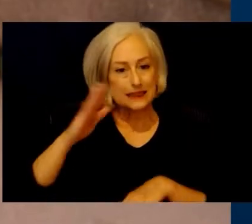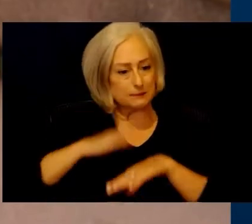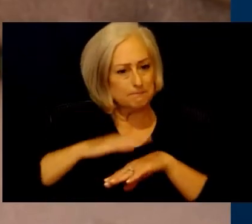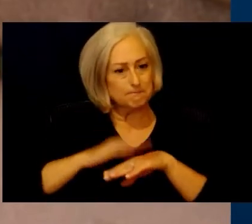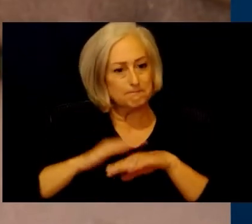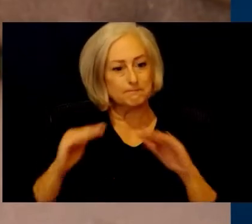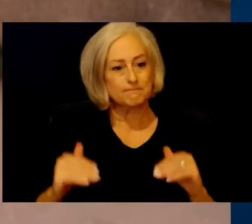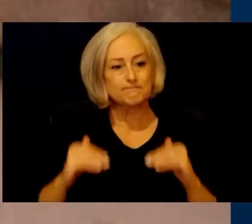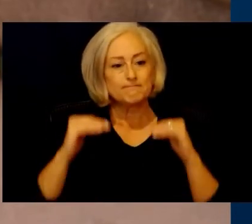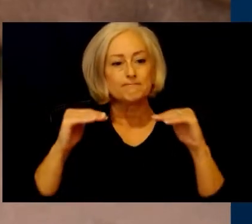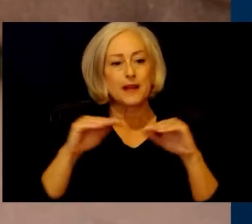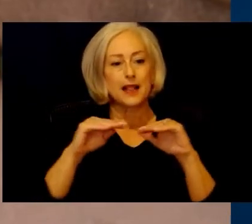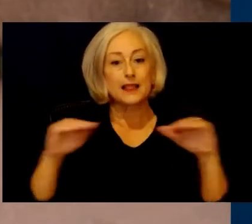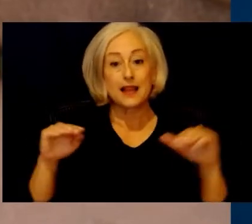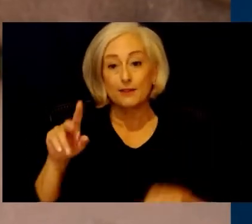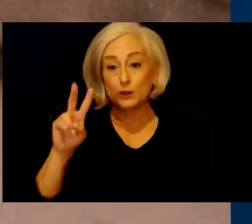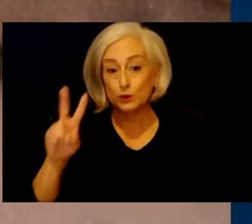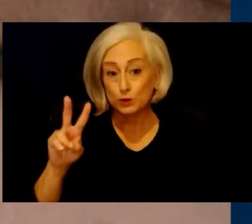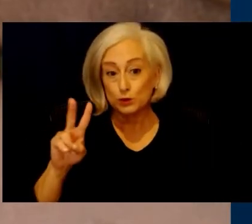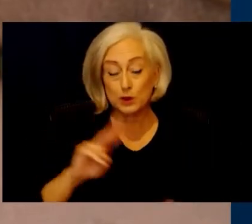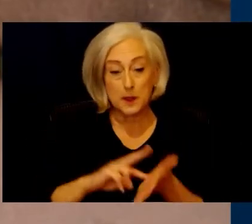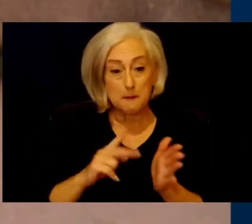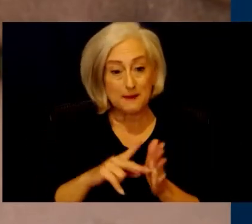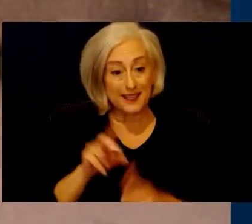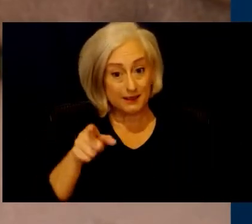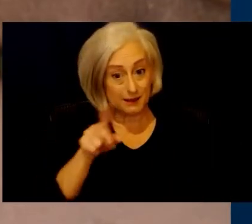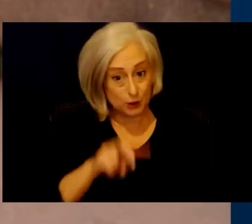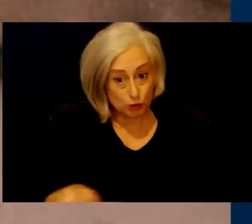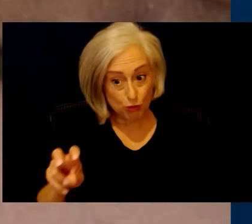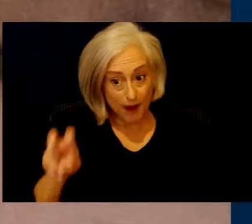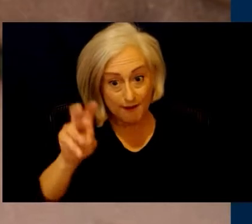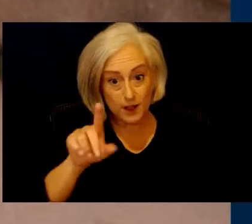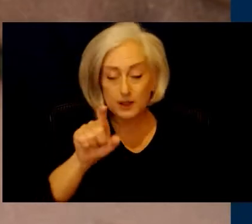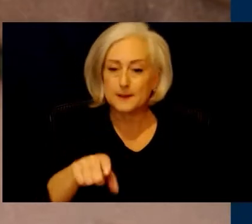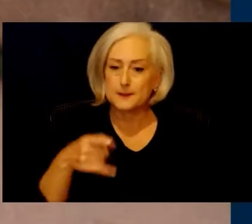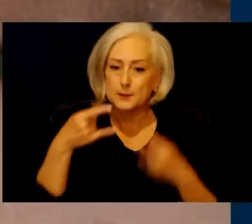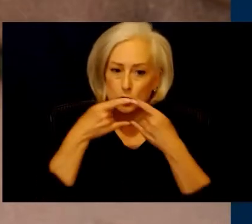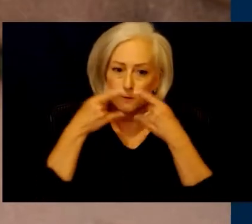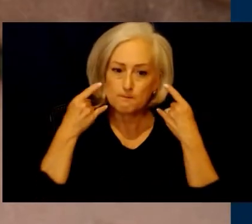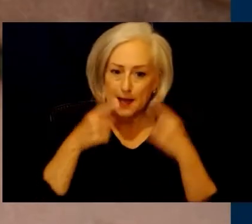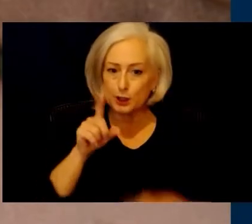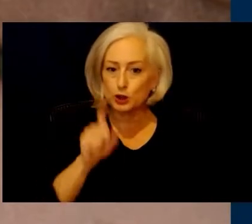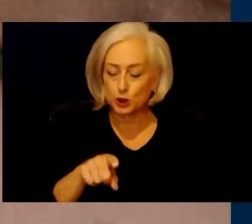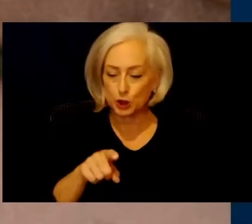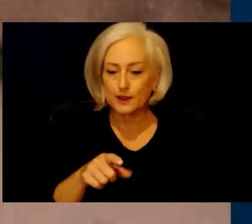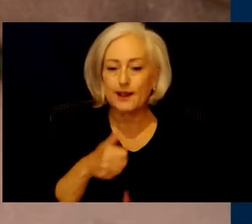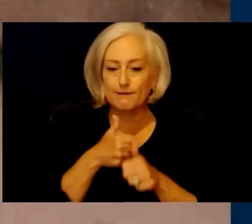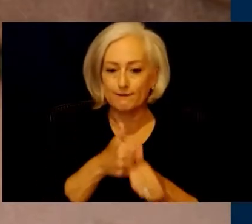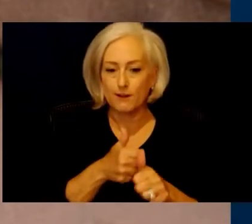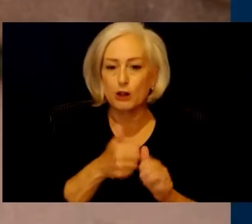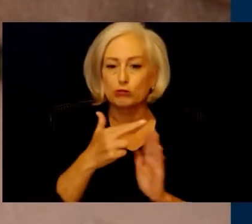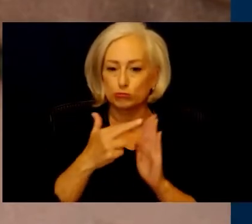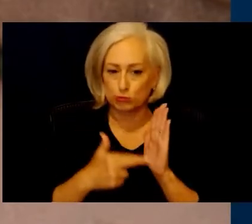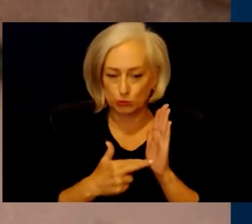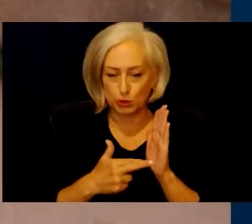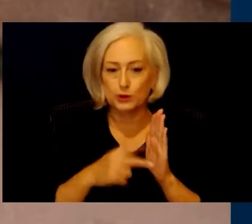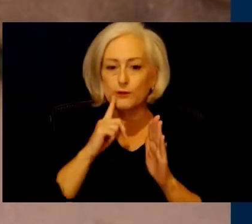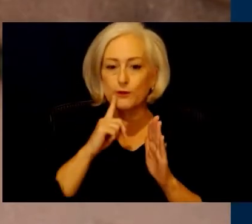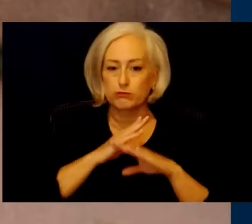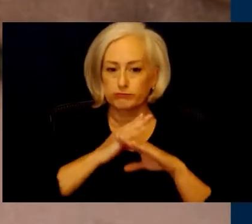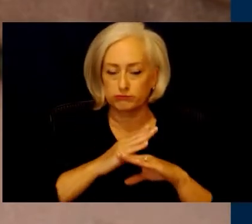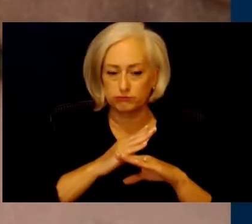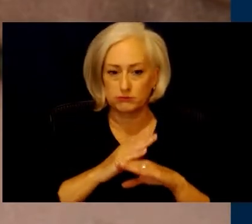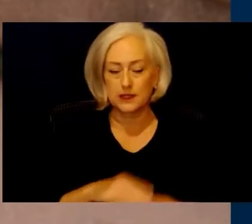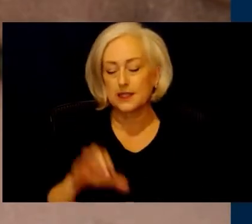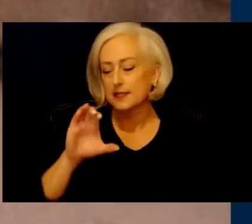recommending that travelers wear masks among doing other health measures as well. And according to the CDC, more than 1,000 confirmed